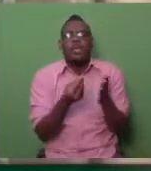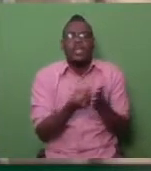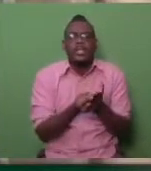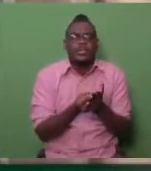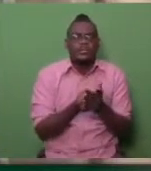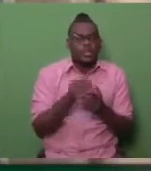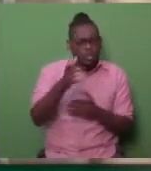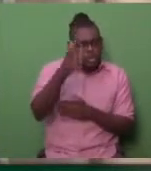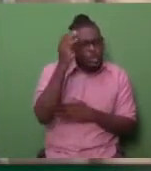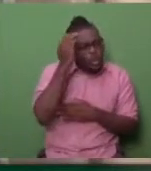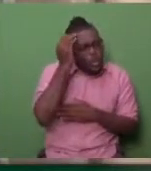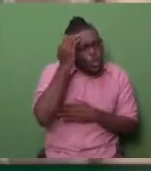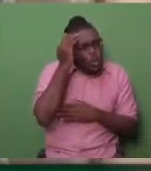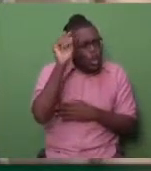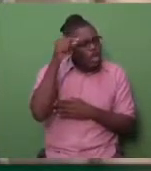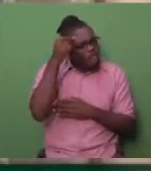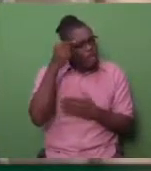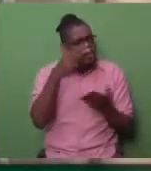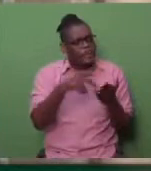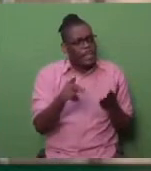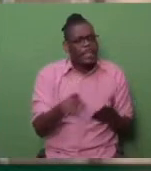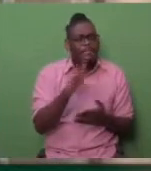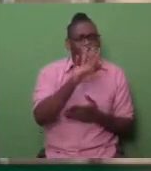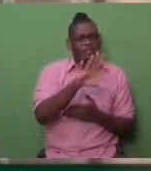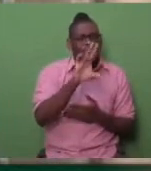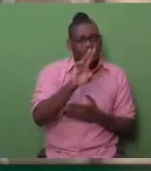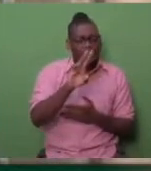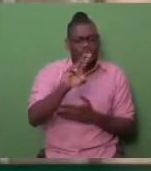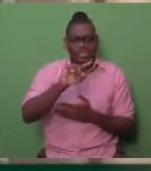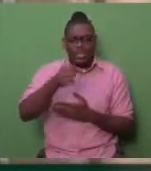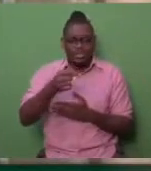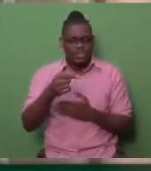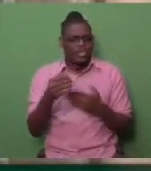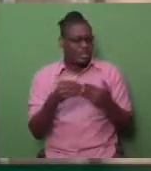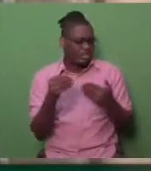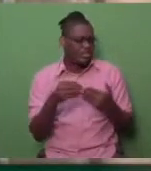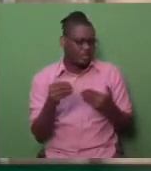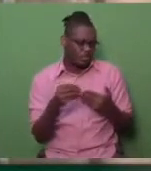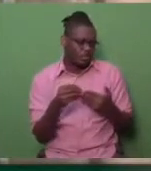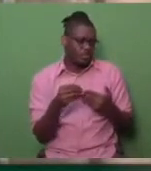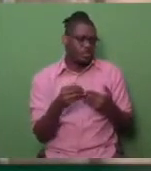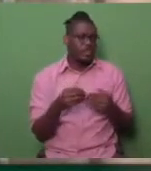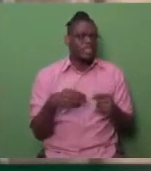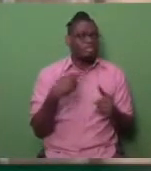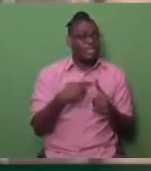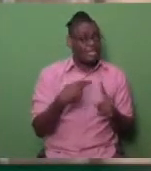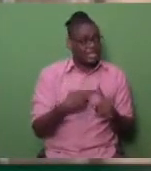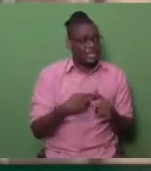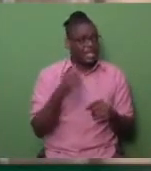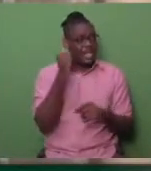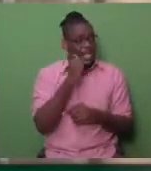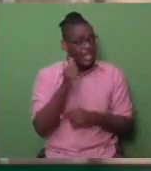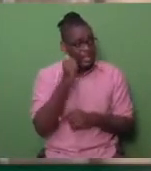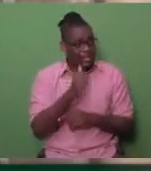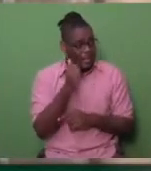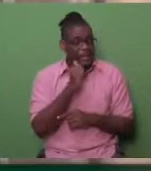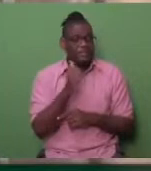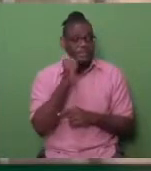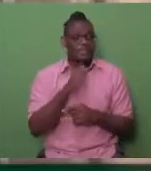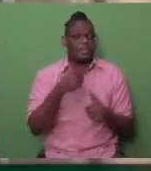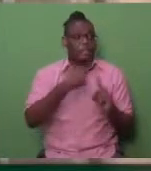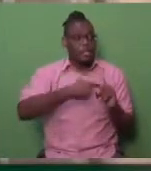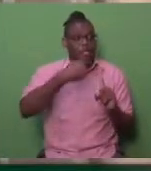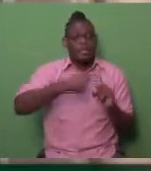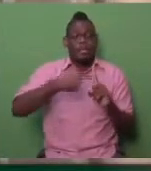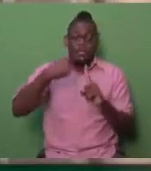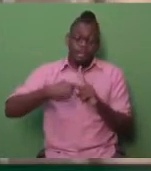$575,000 per month in rent to a company of which the Attorney General is a director. When you go to the Ministry of